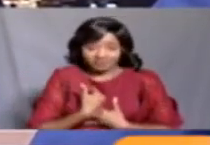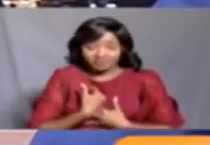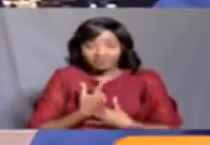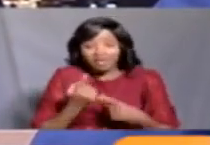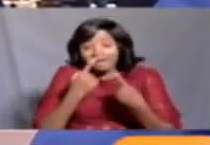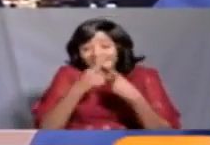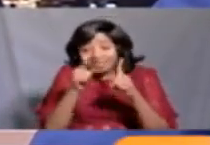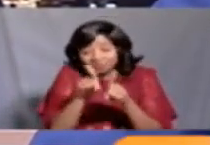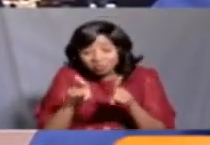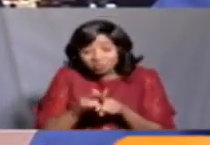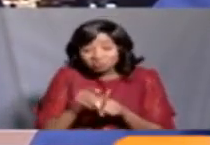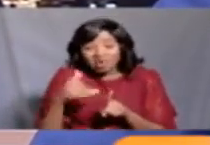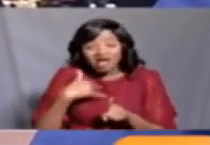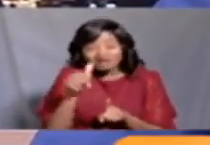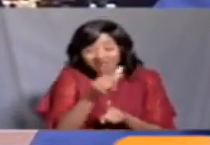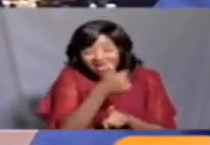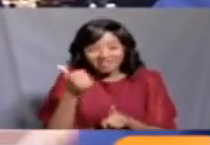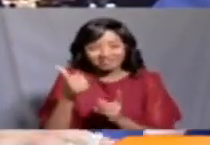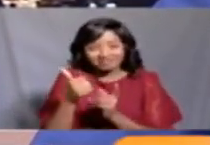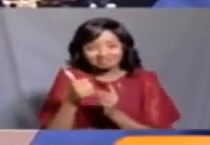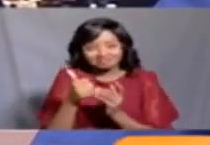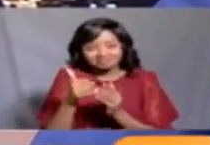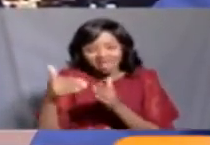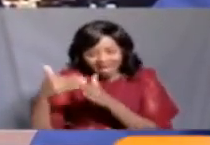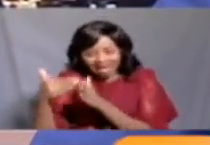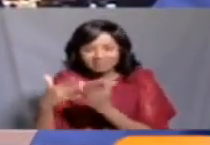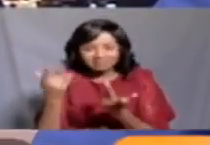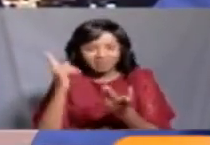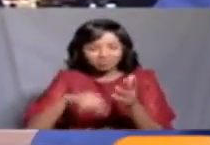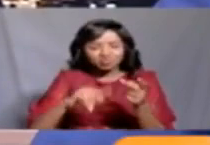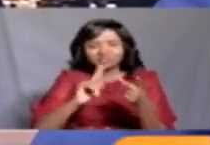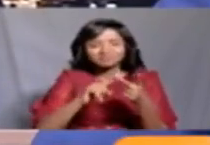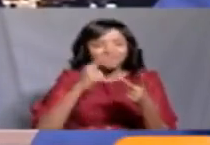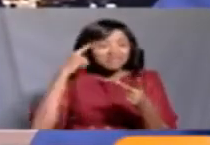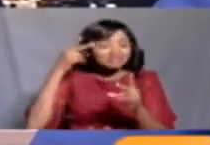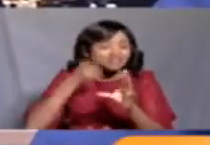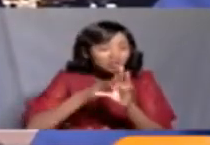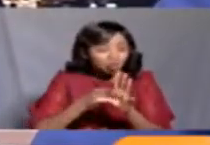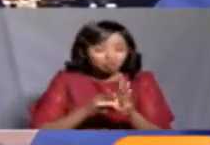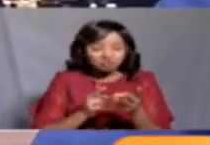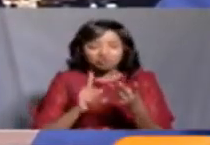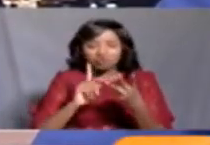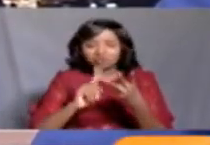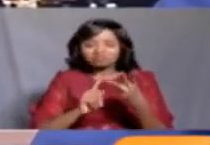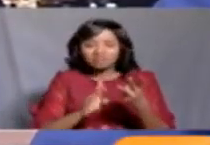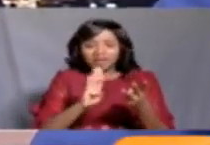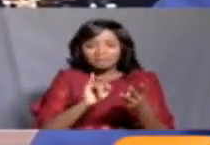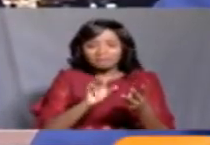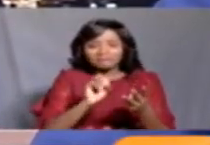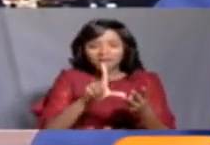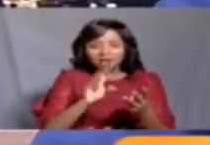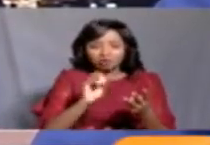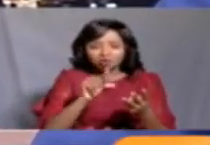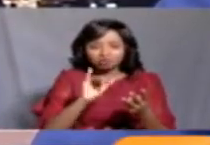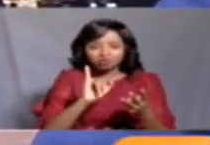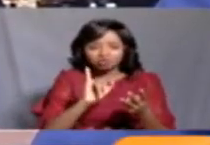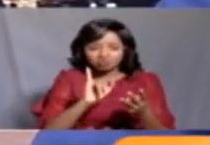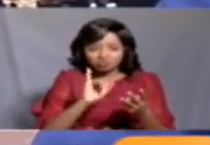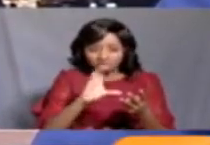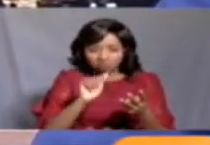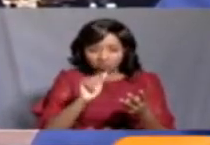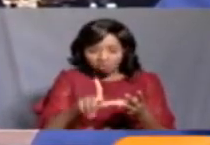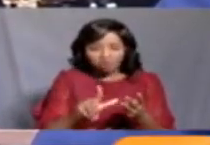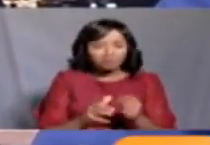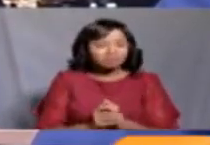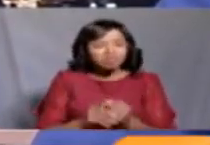to you. There's the psychological, there's the biological. And that's why, for example, if you feel you have something on your